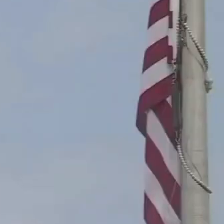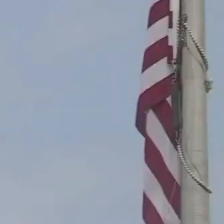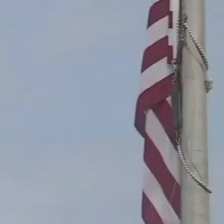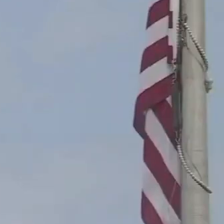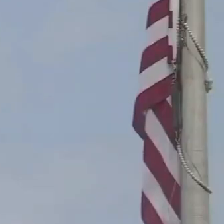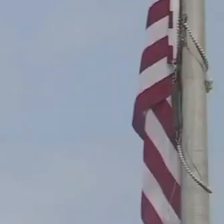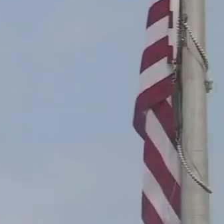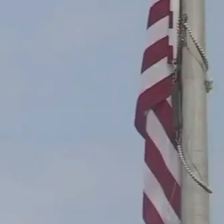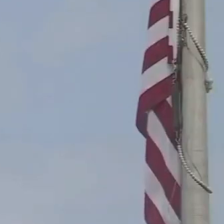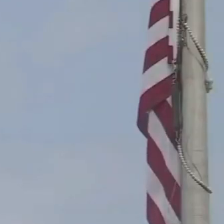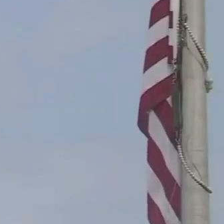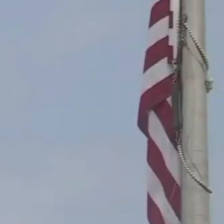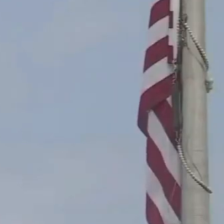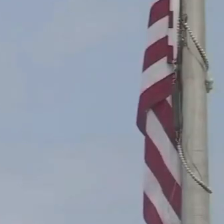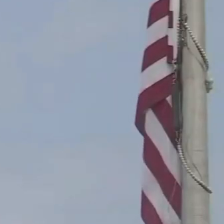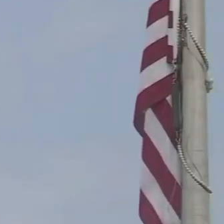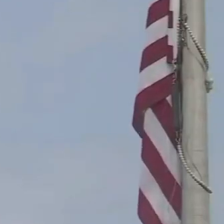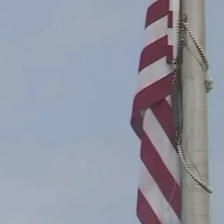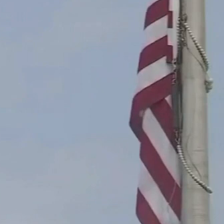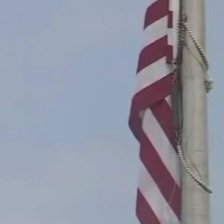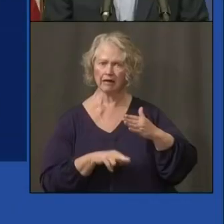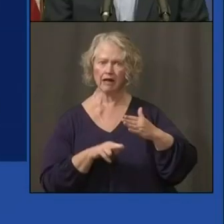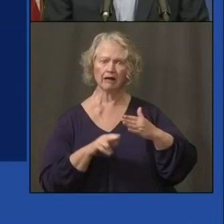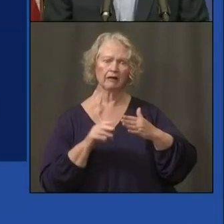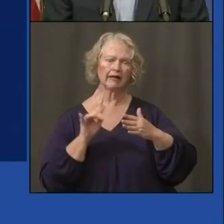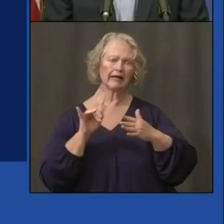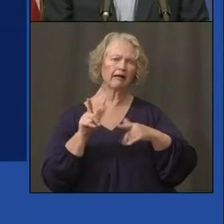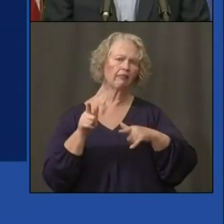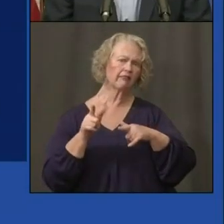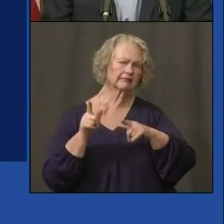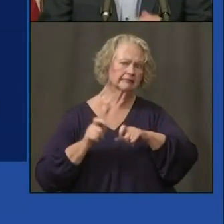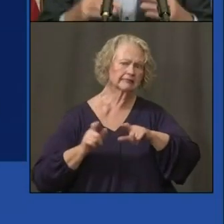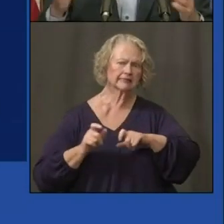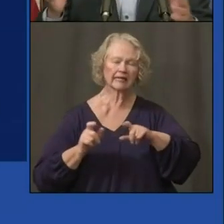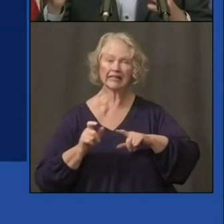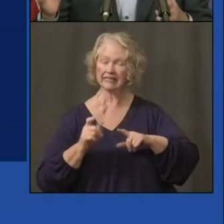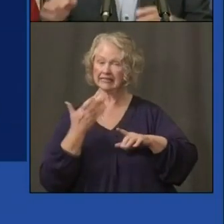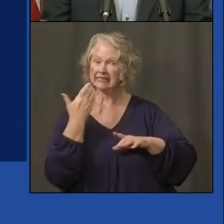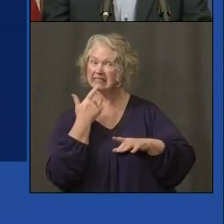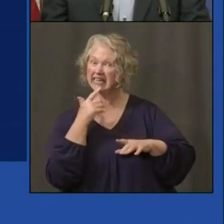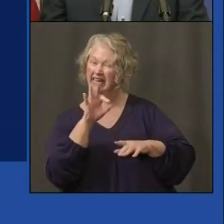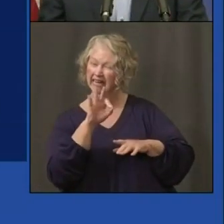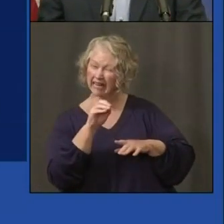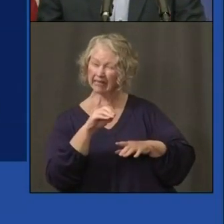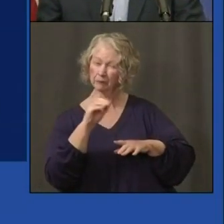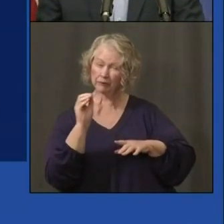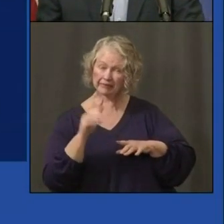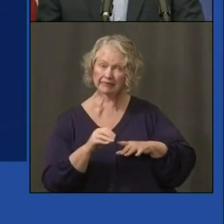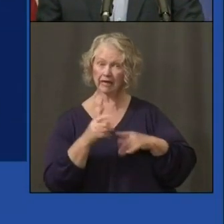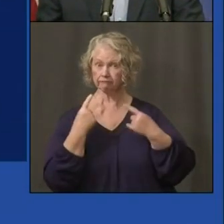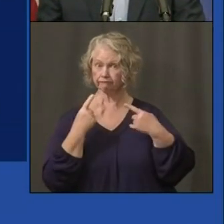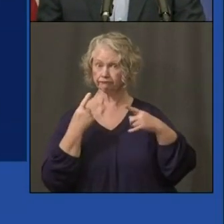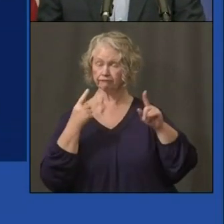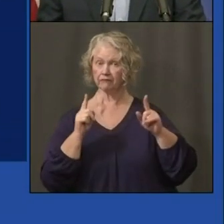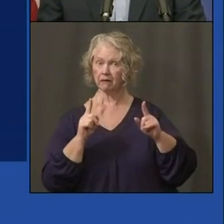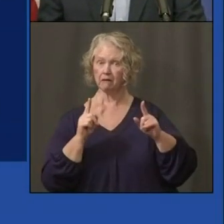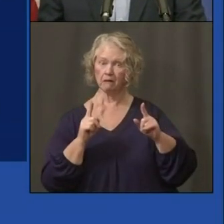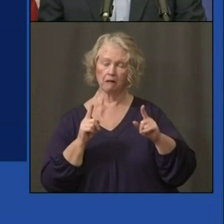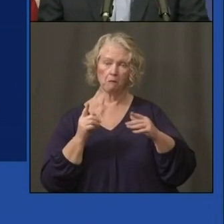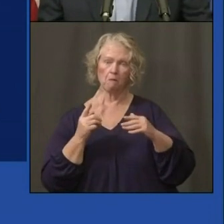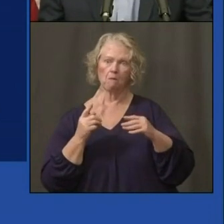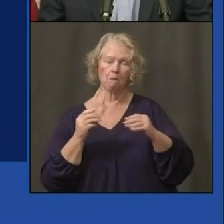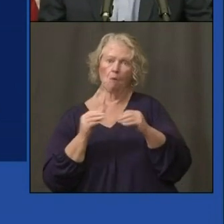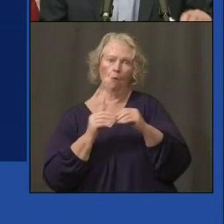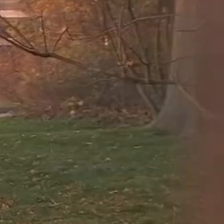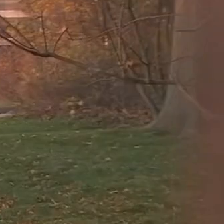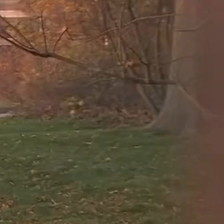vaccine manufactured by Pfizer is showing promise. 90% effective, more effective than we had probably